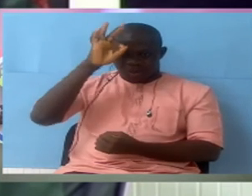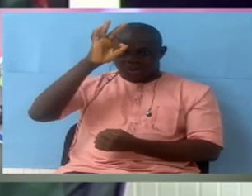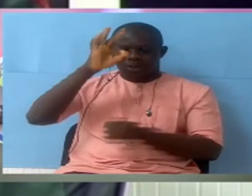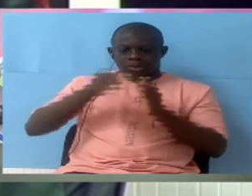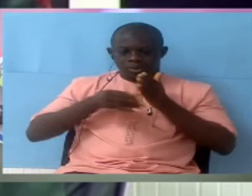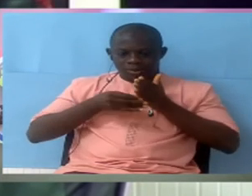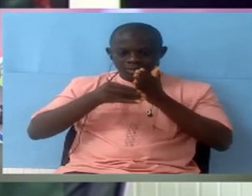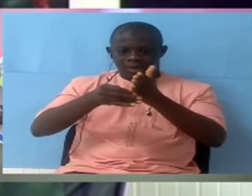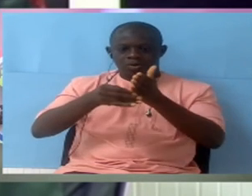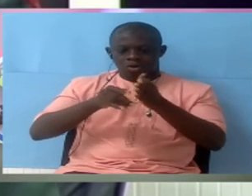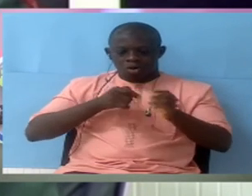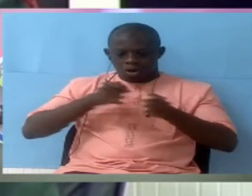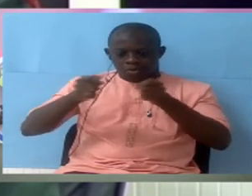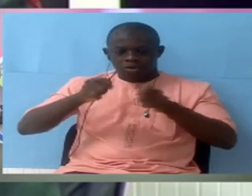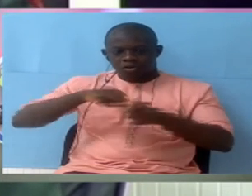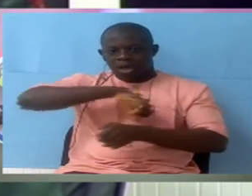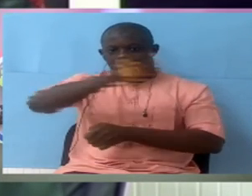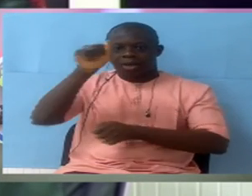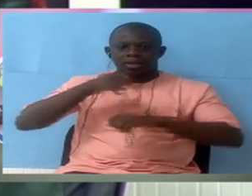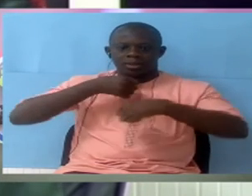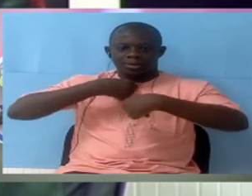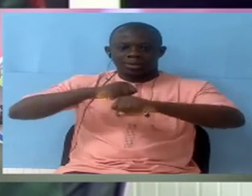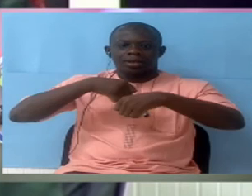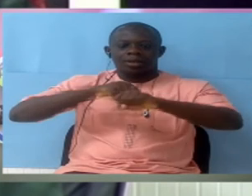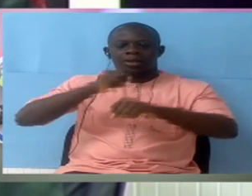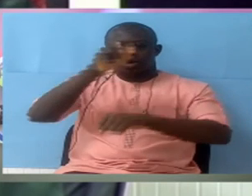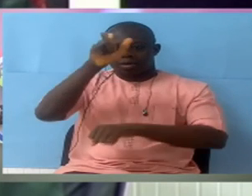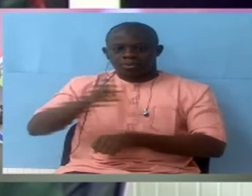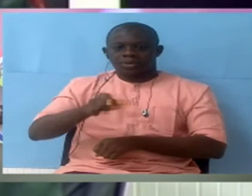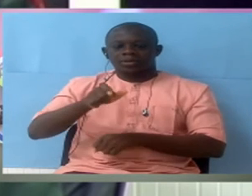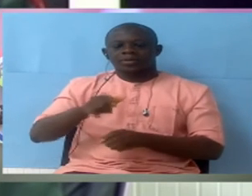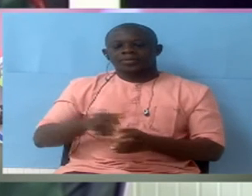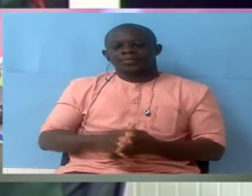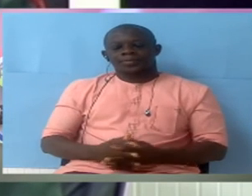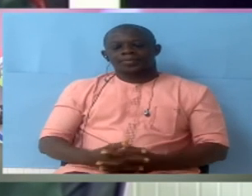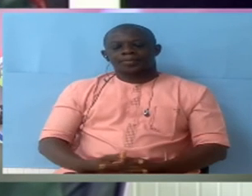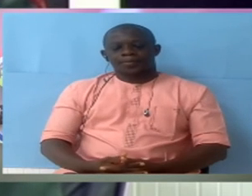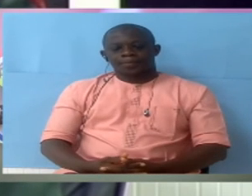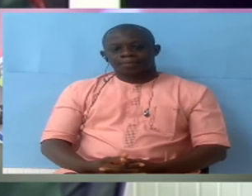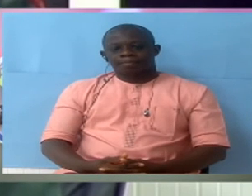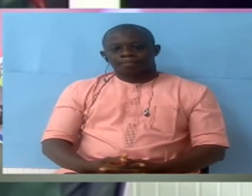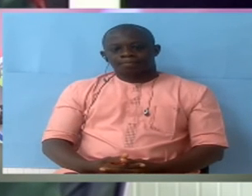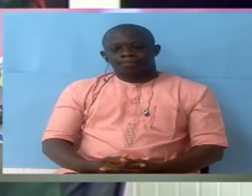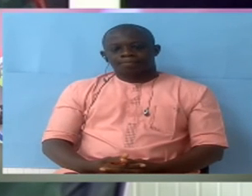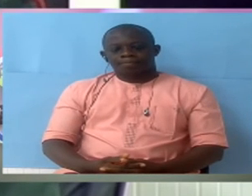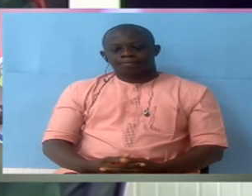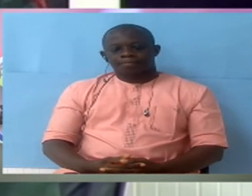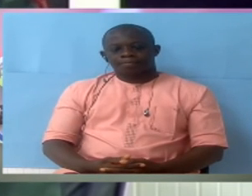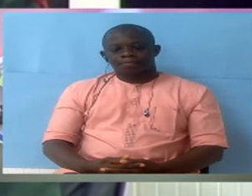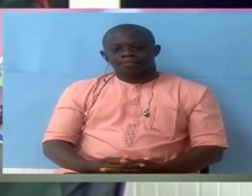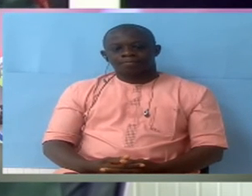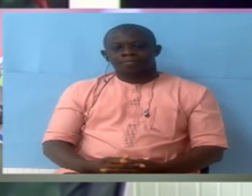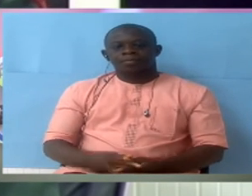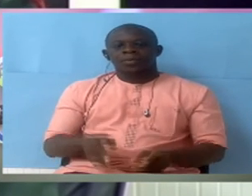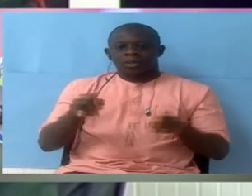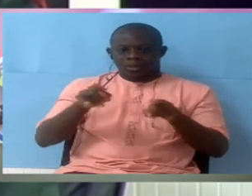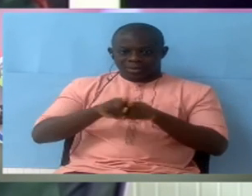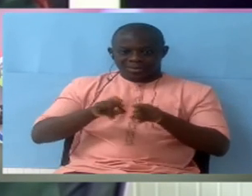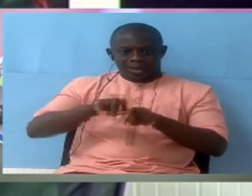of operation and training. Ñu jël ma nak topale ma ci ki nga xamne modi director bu operation and training. The same